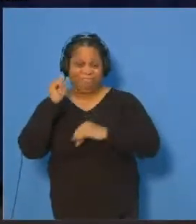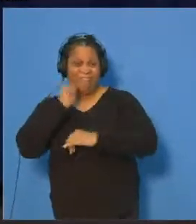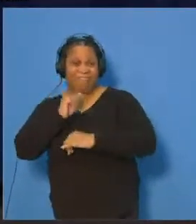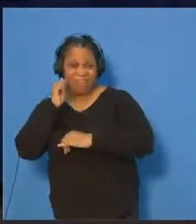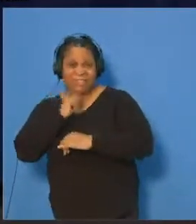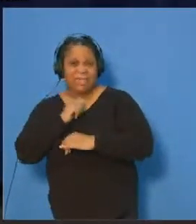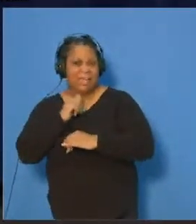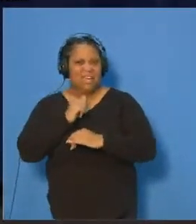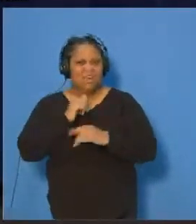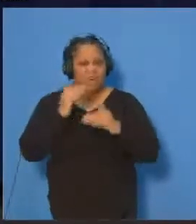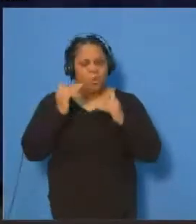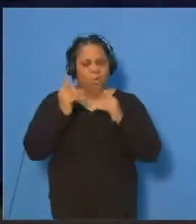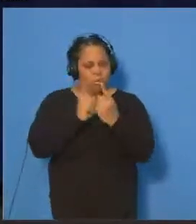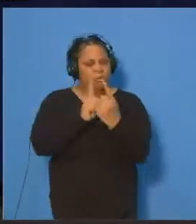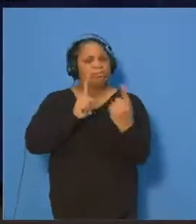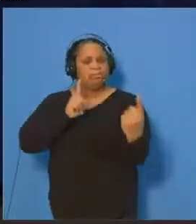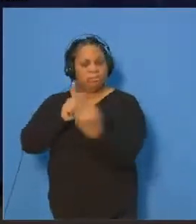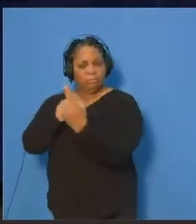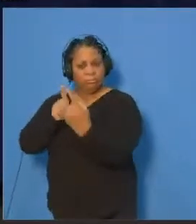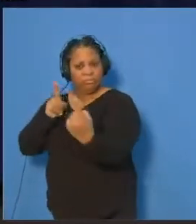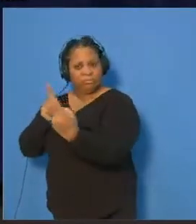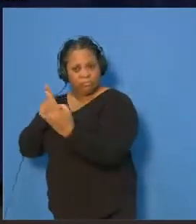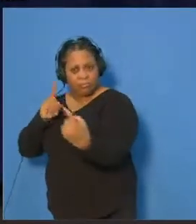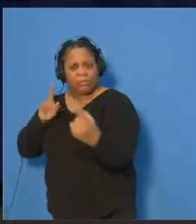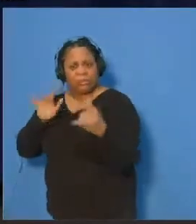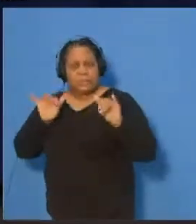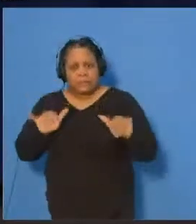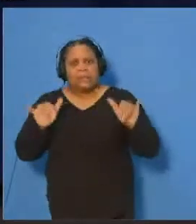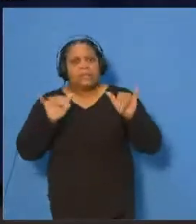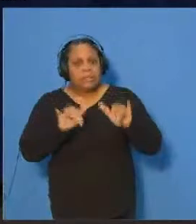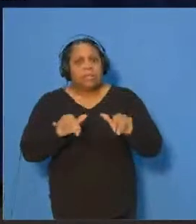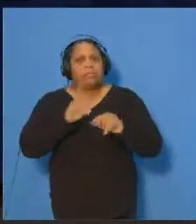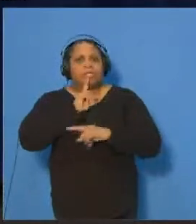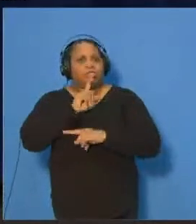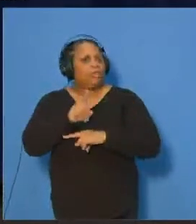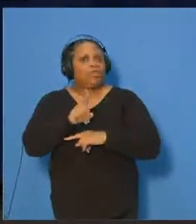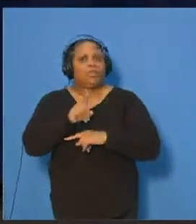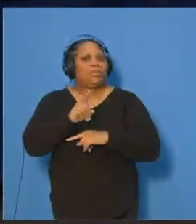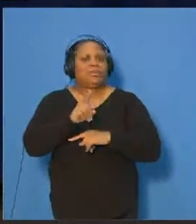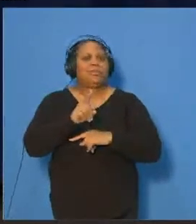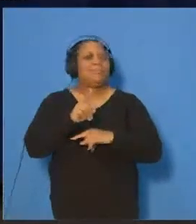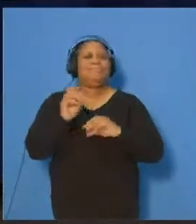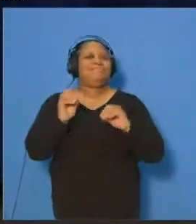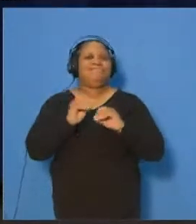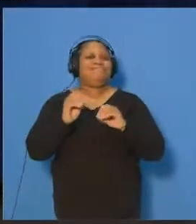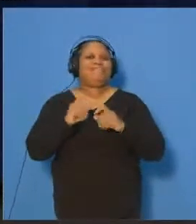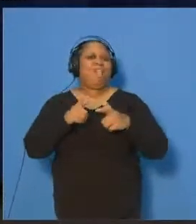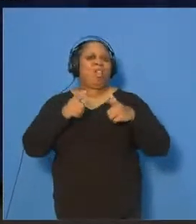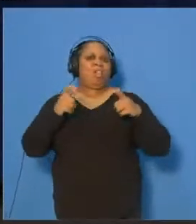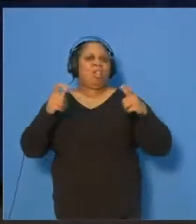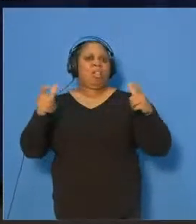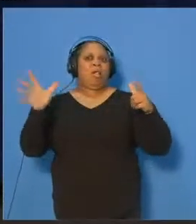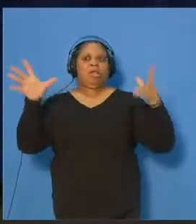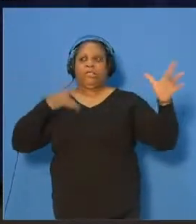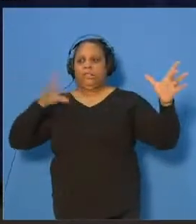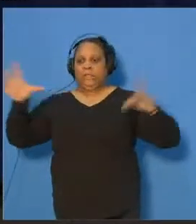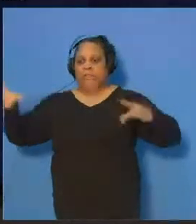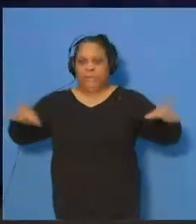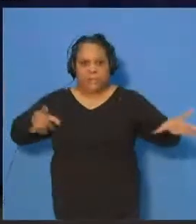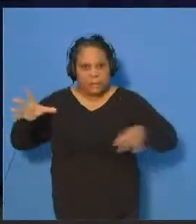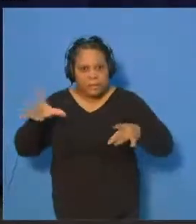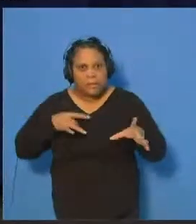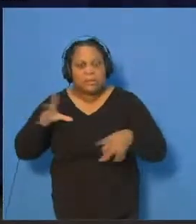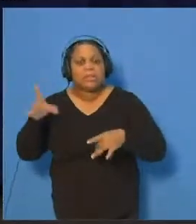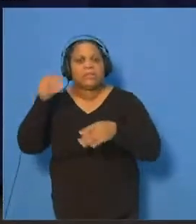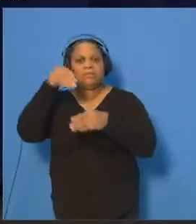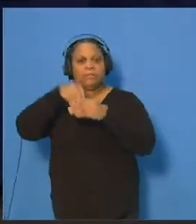can maintain social distance, that we can keep making sure that we aren't having large scale transmission of the virus inside